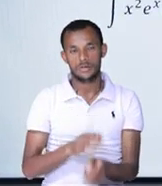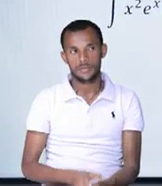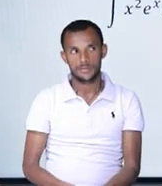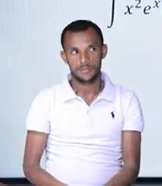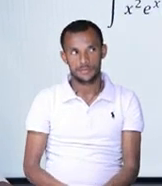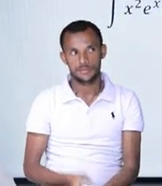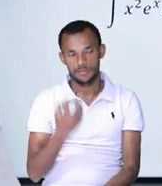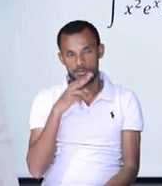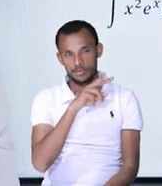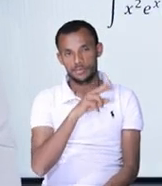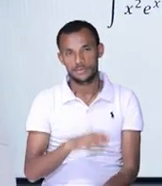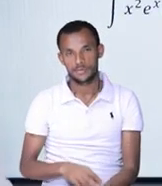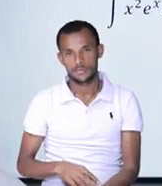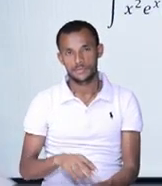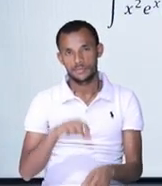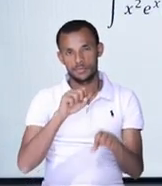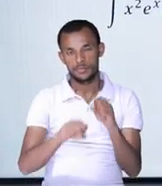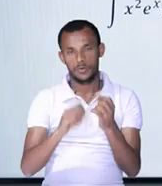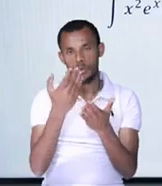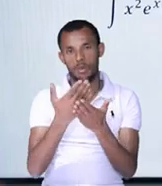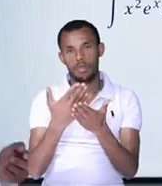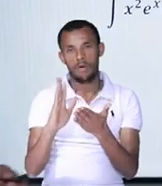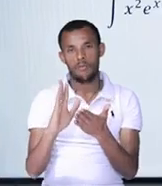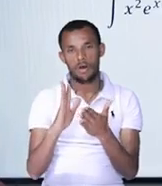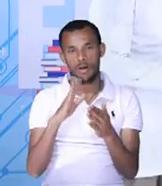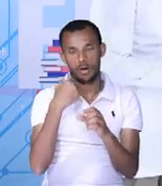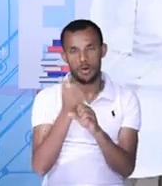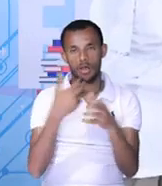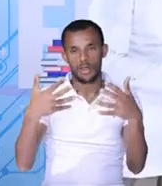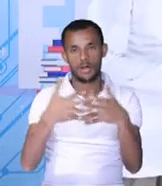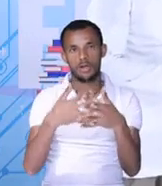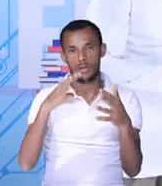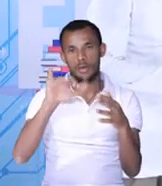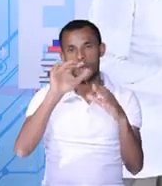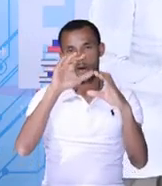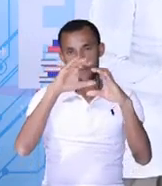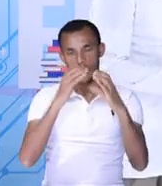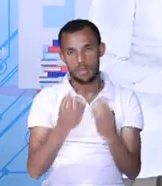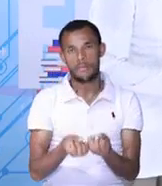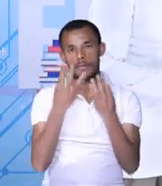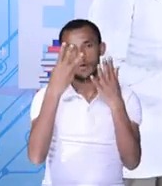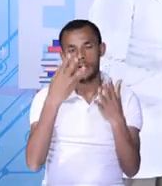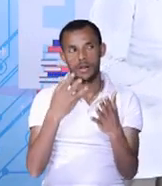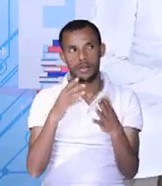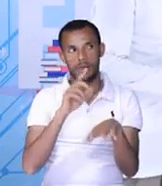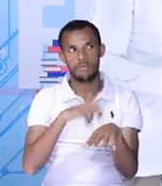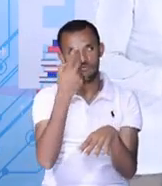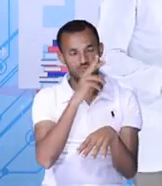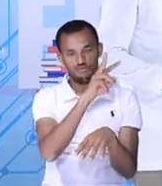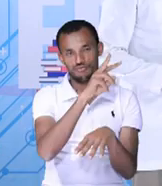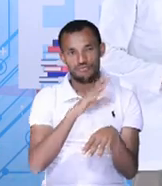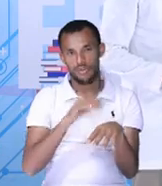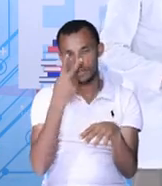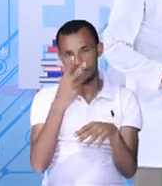answer. So to avoid doing integration by parts several times, as you see here,